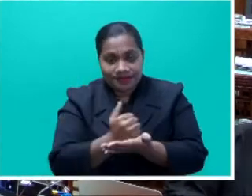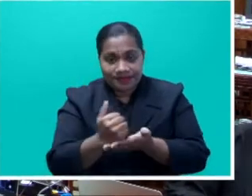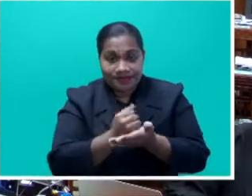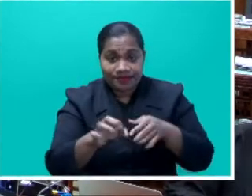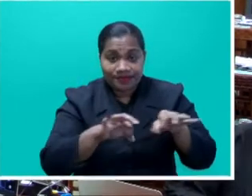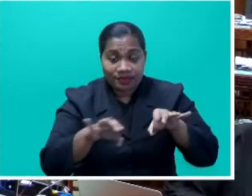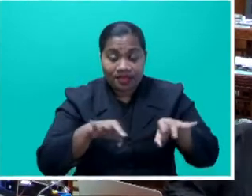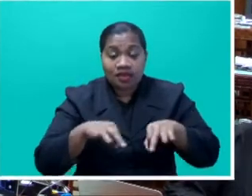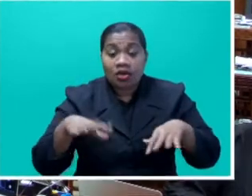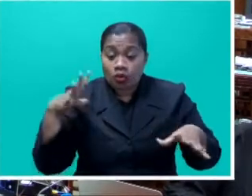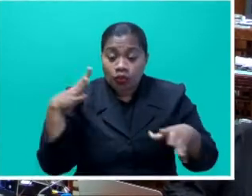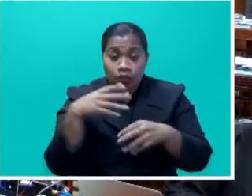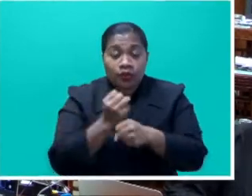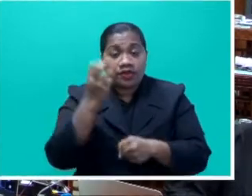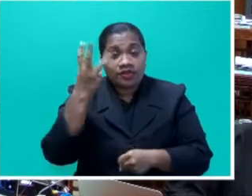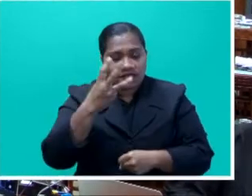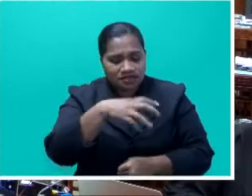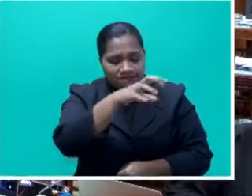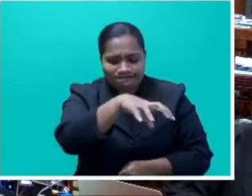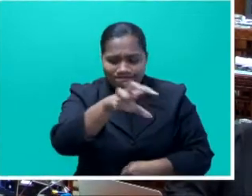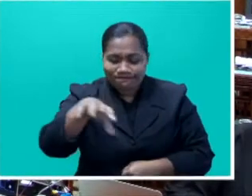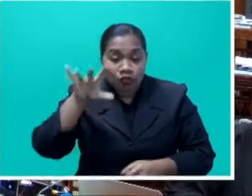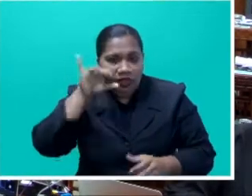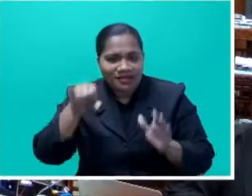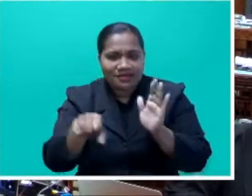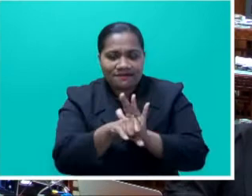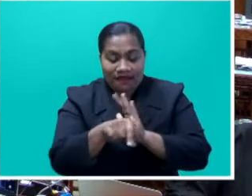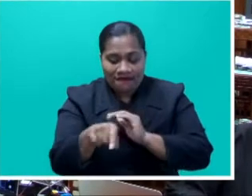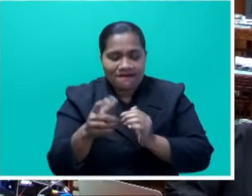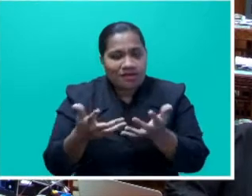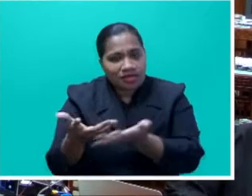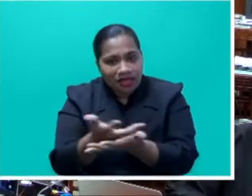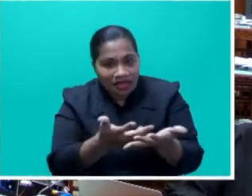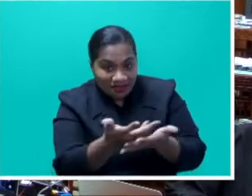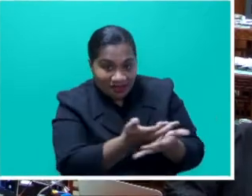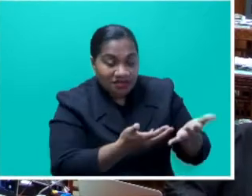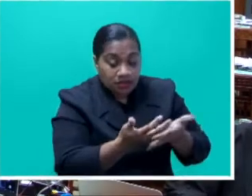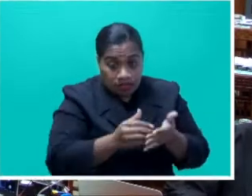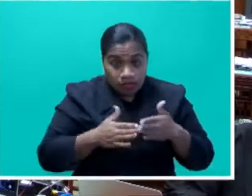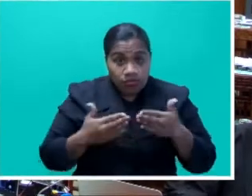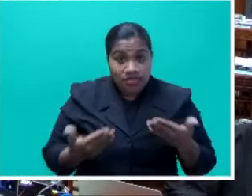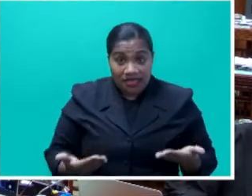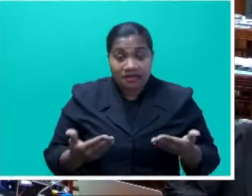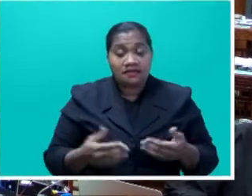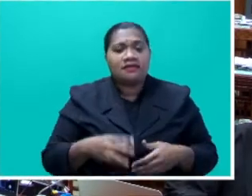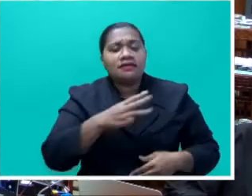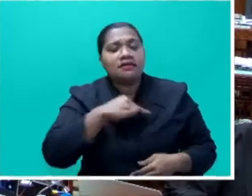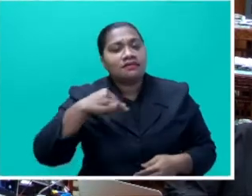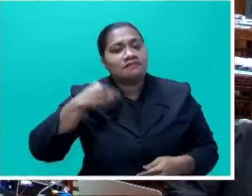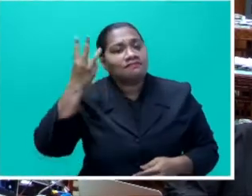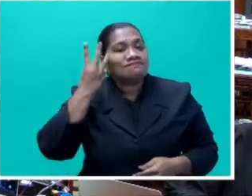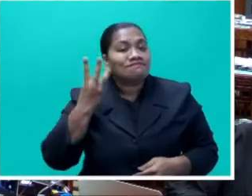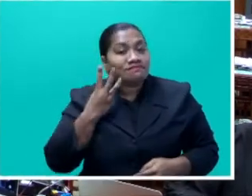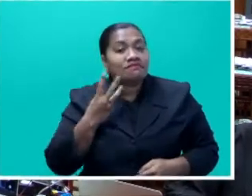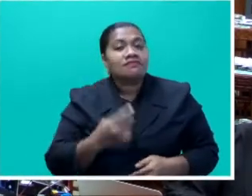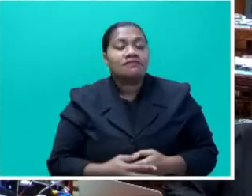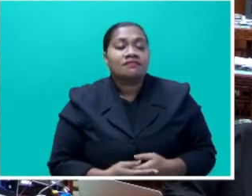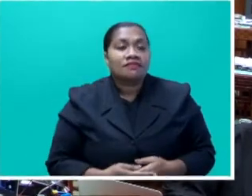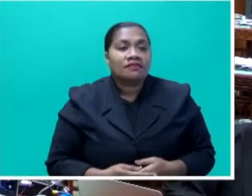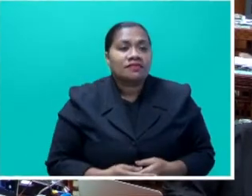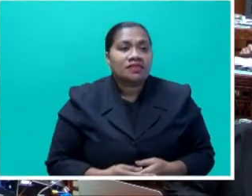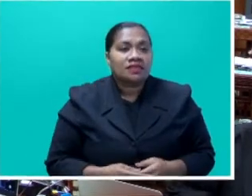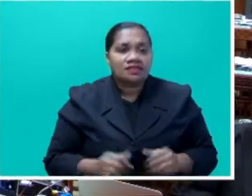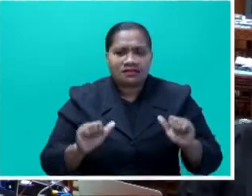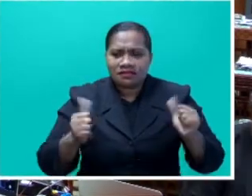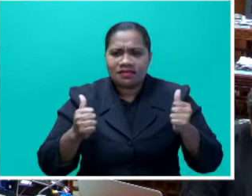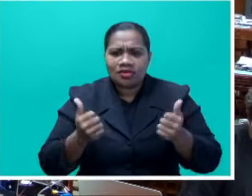13 sectors have been identified for this consultation process. And to date, the Ministry of Women has actually completed